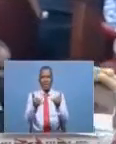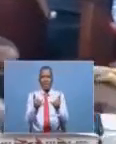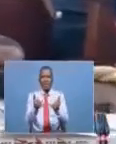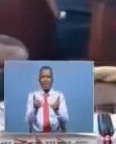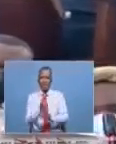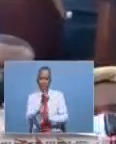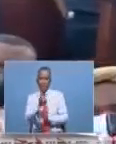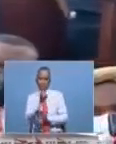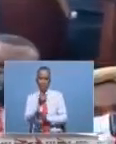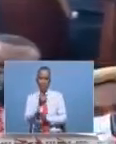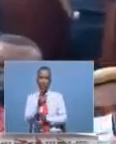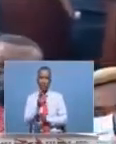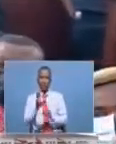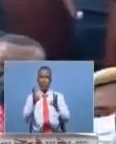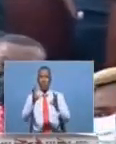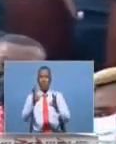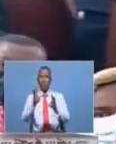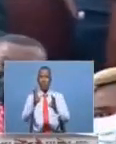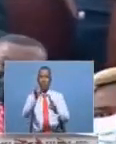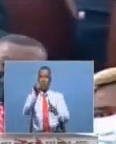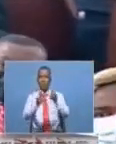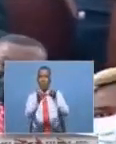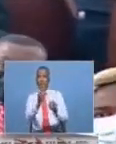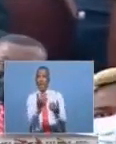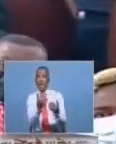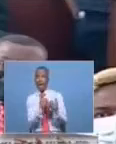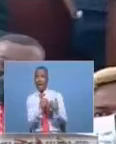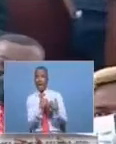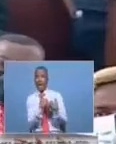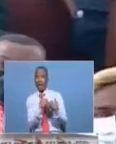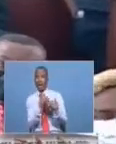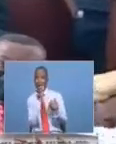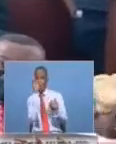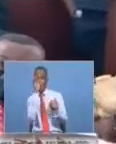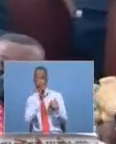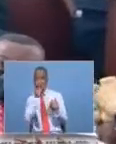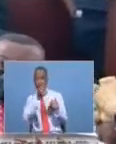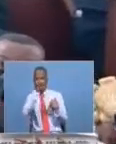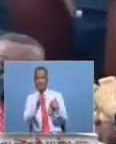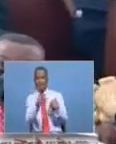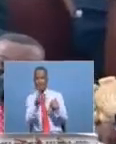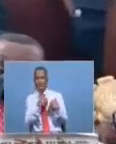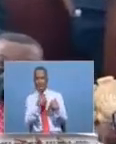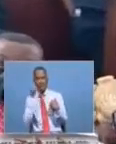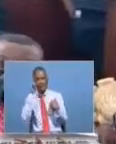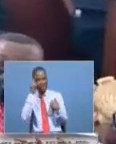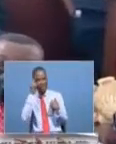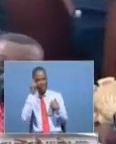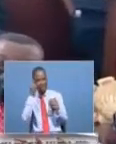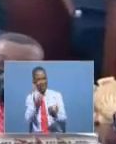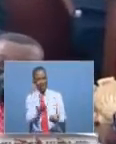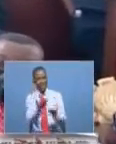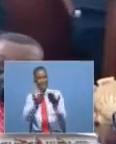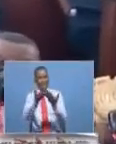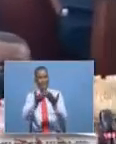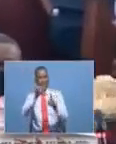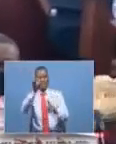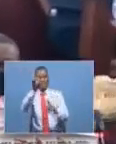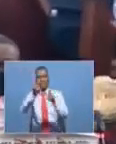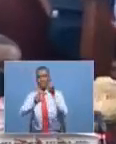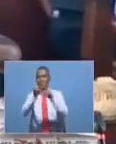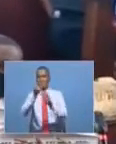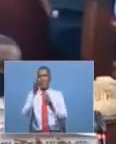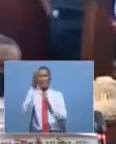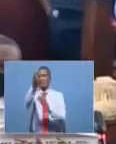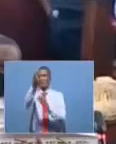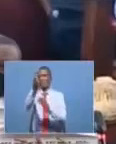by way of interrogatories, we sought to have her answer some very simple, straightforward questions. And she